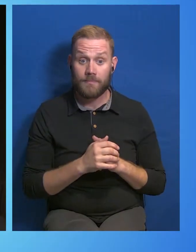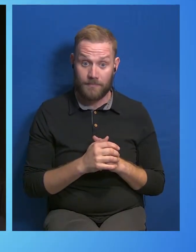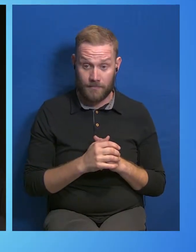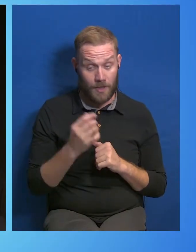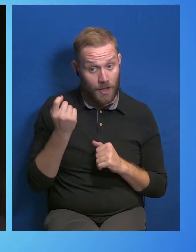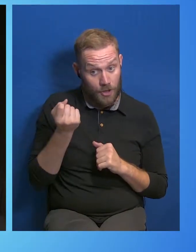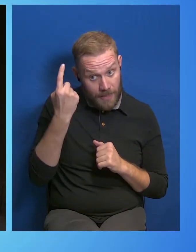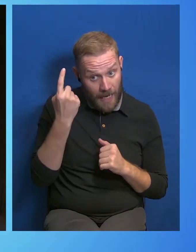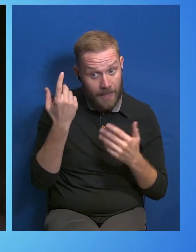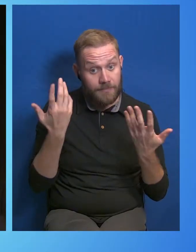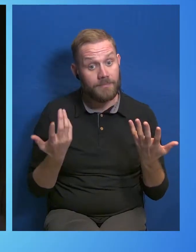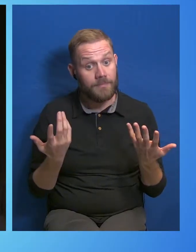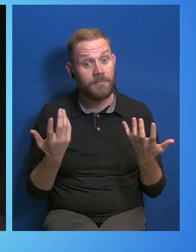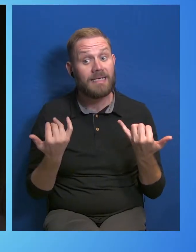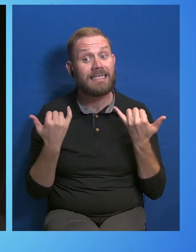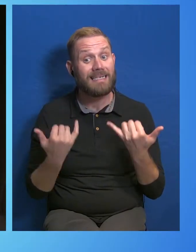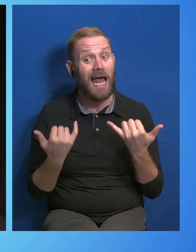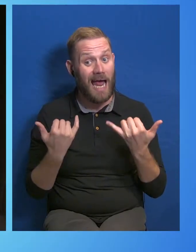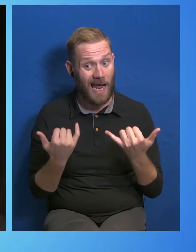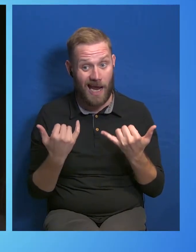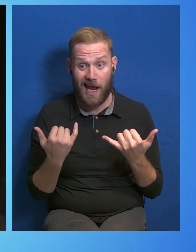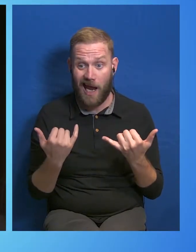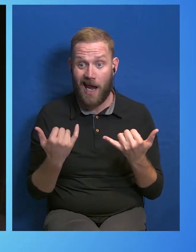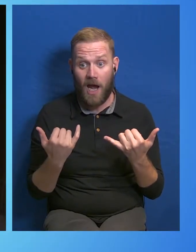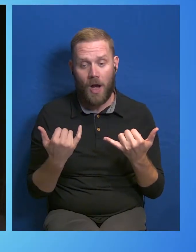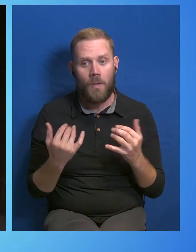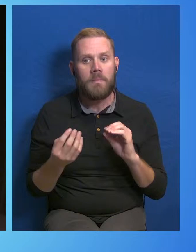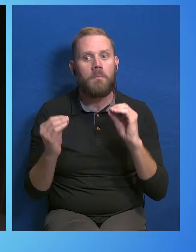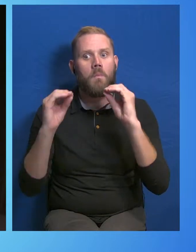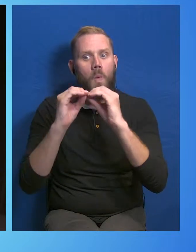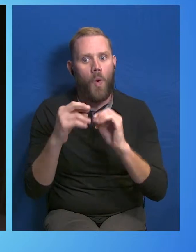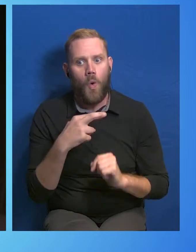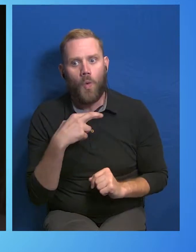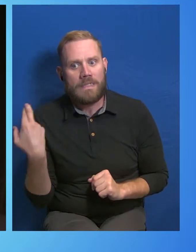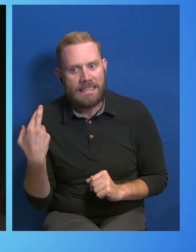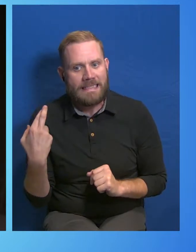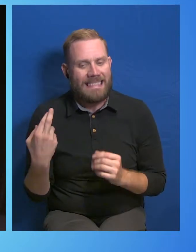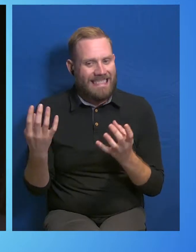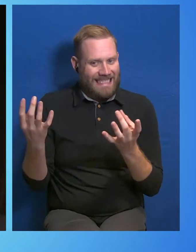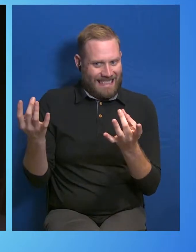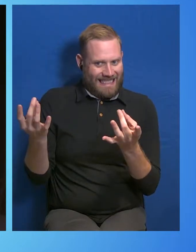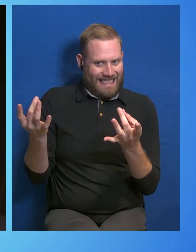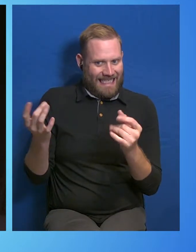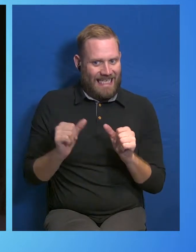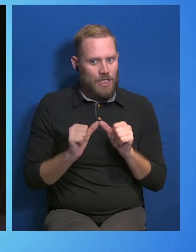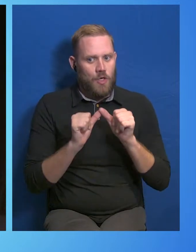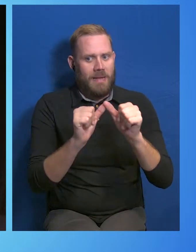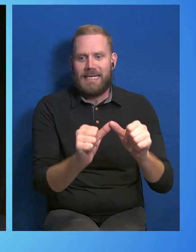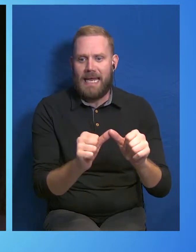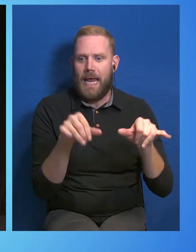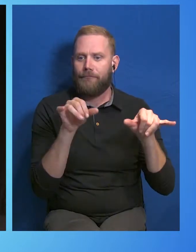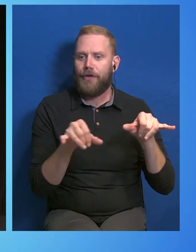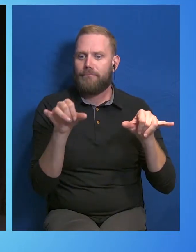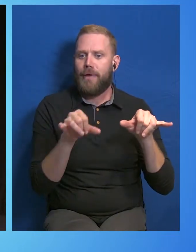But now it is becoming riskier to maintain the status